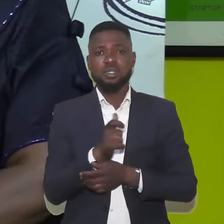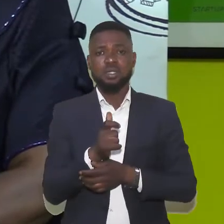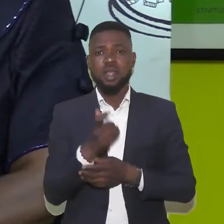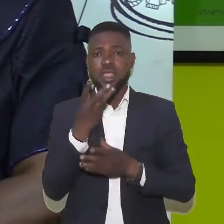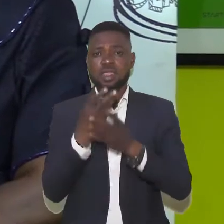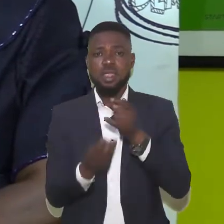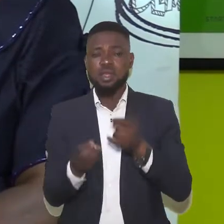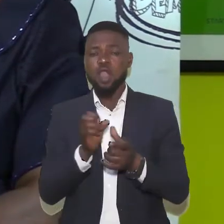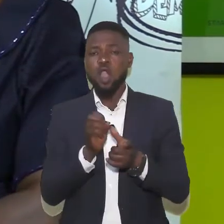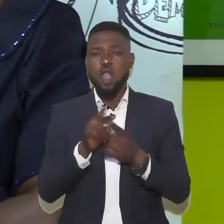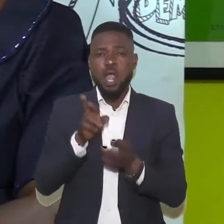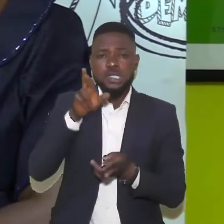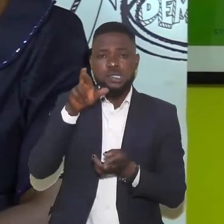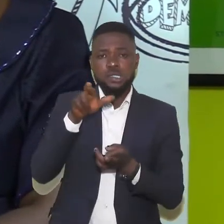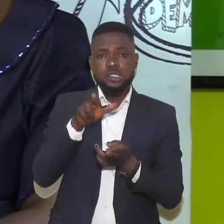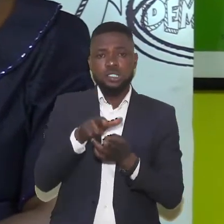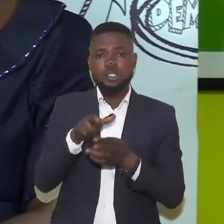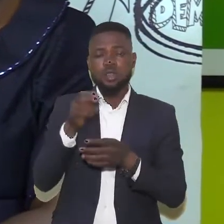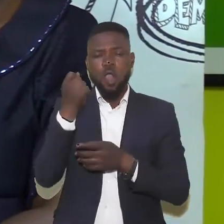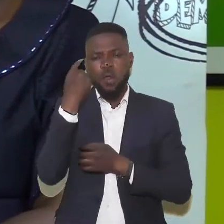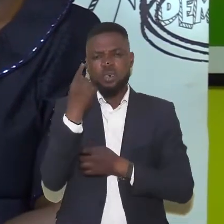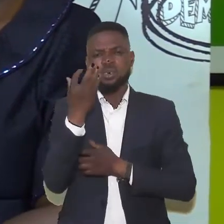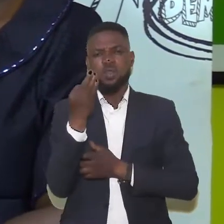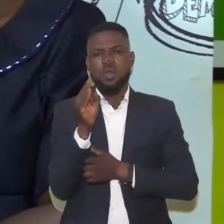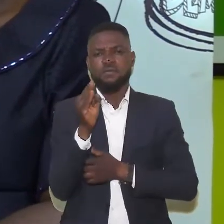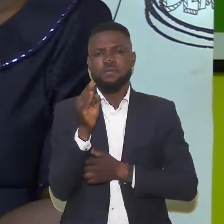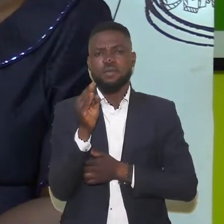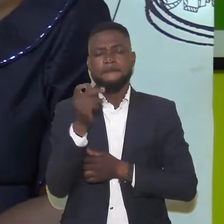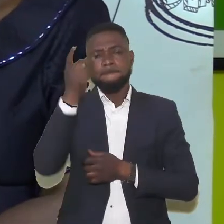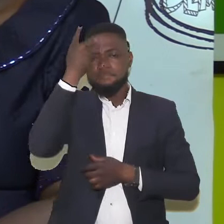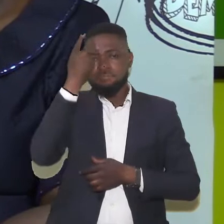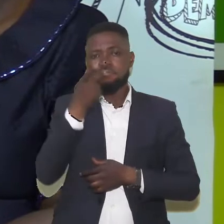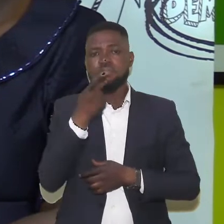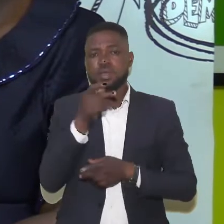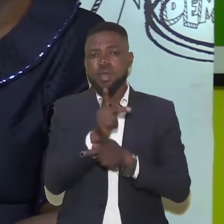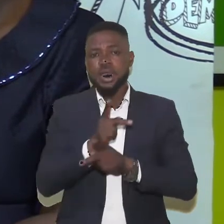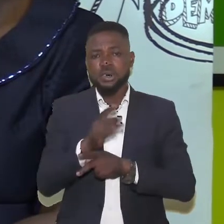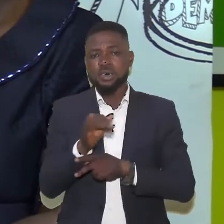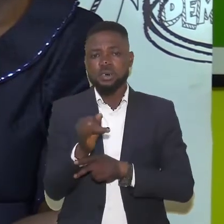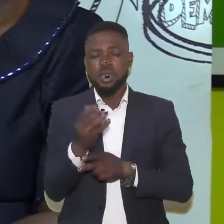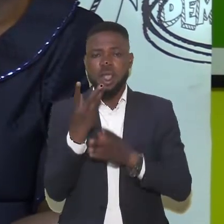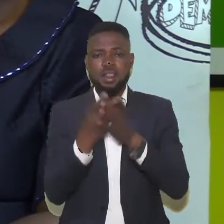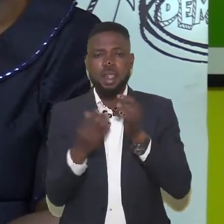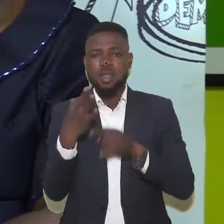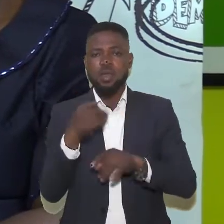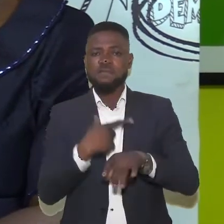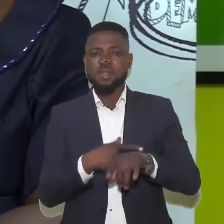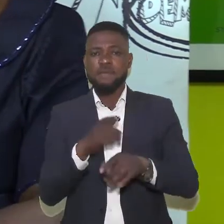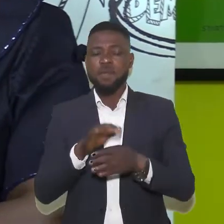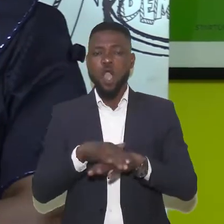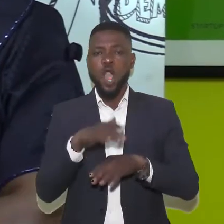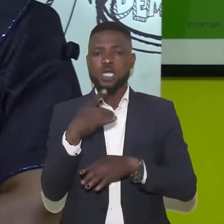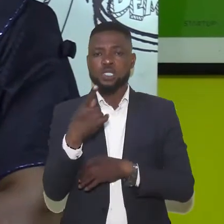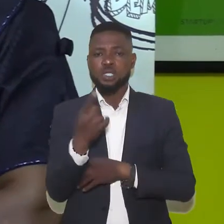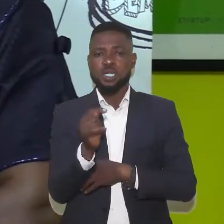a lack or a reduced understanding of parenting, lack of time